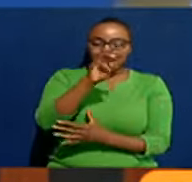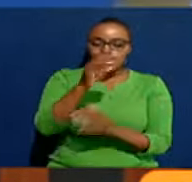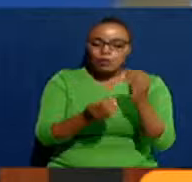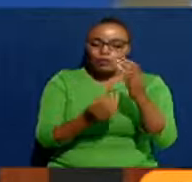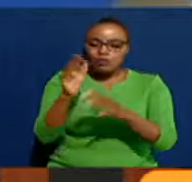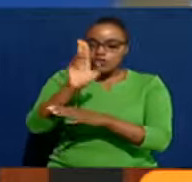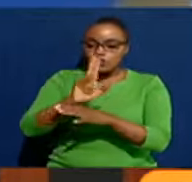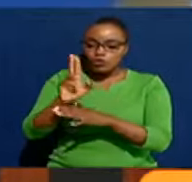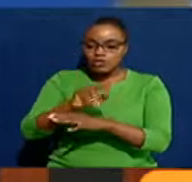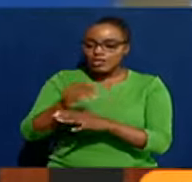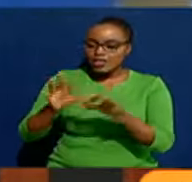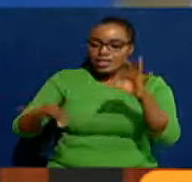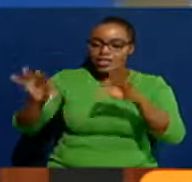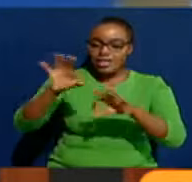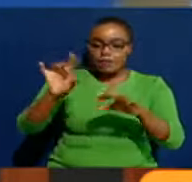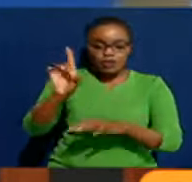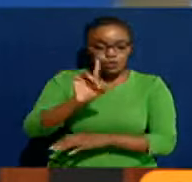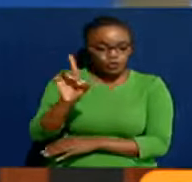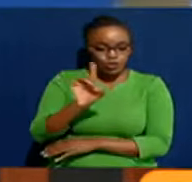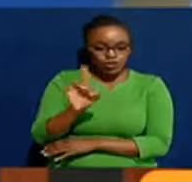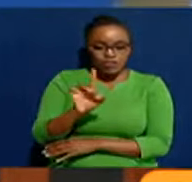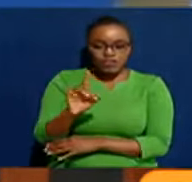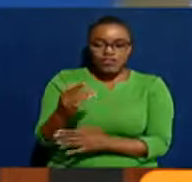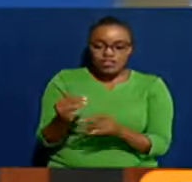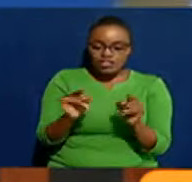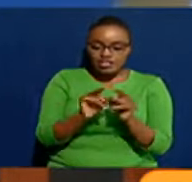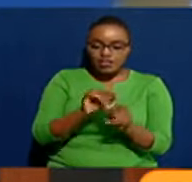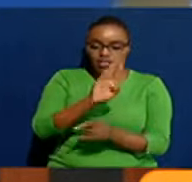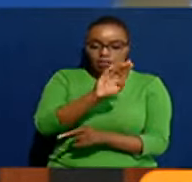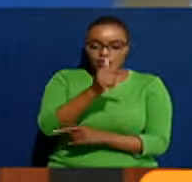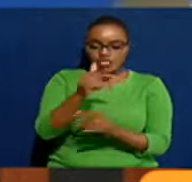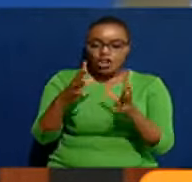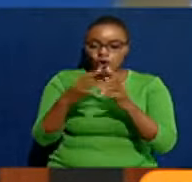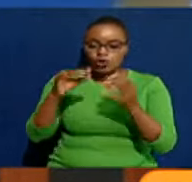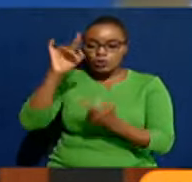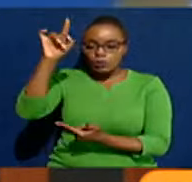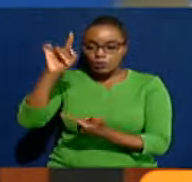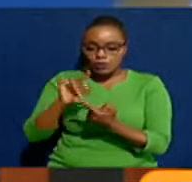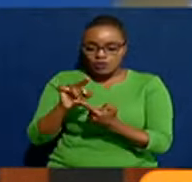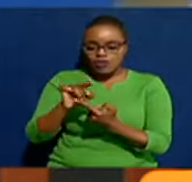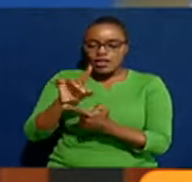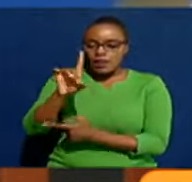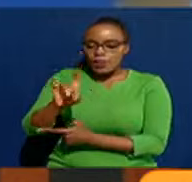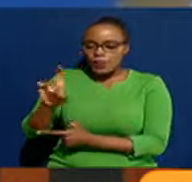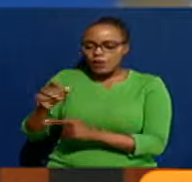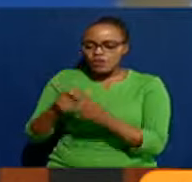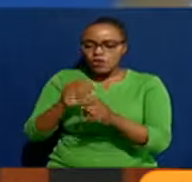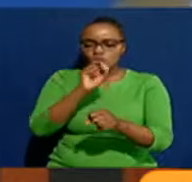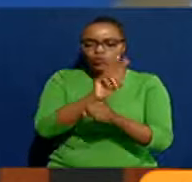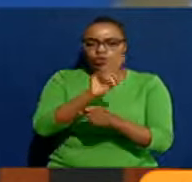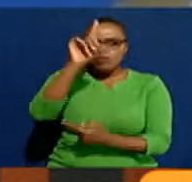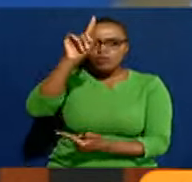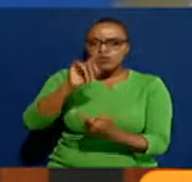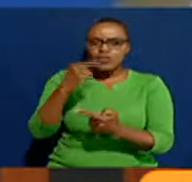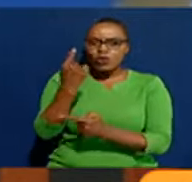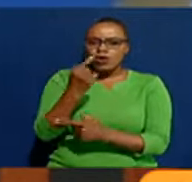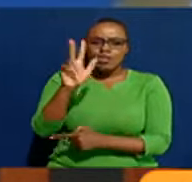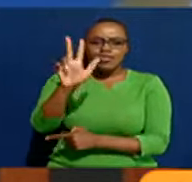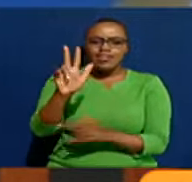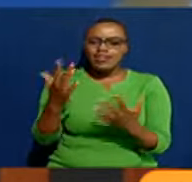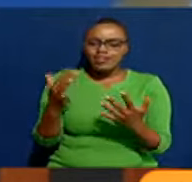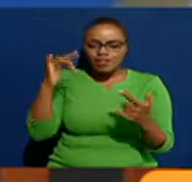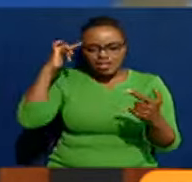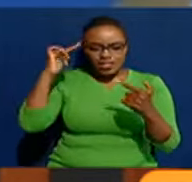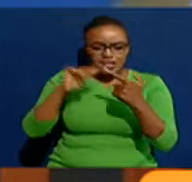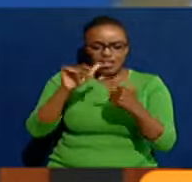using chemicals. In fact, the BT cotton will reduce the number of sprays from 12 to only about 3,